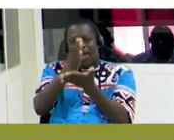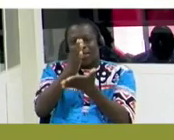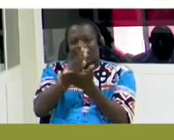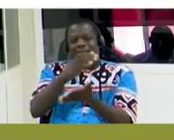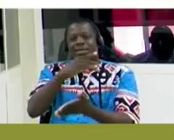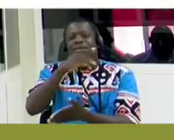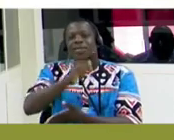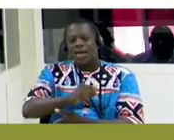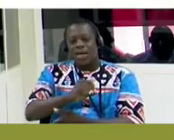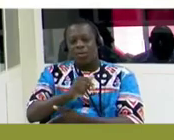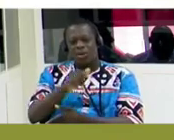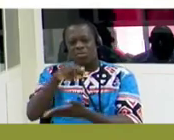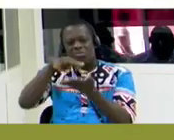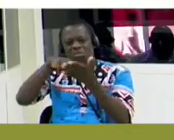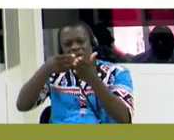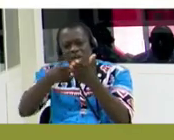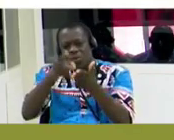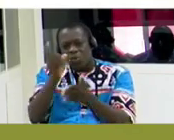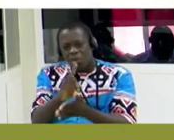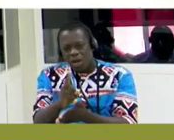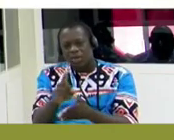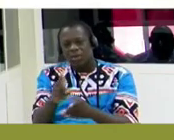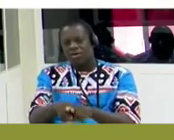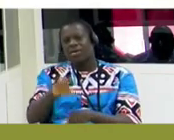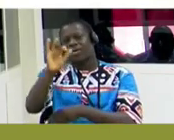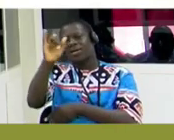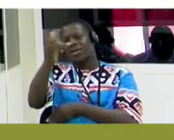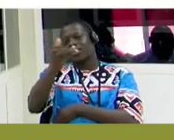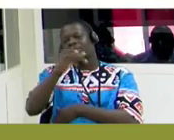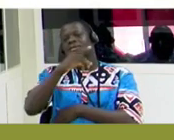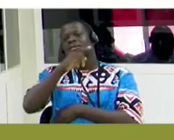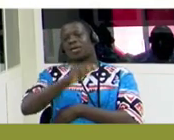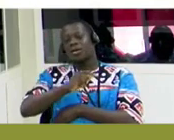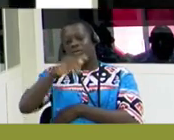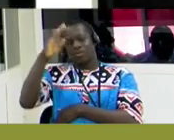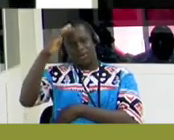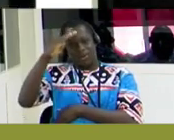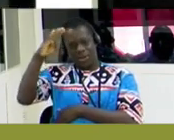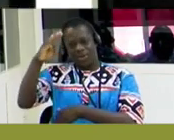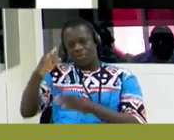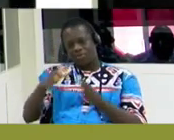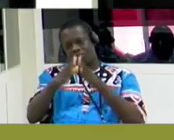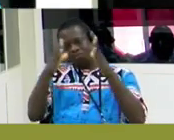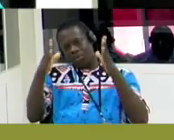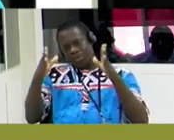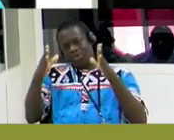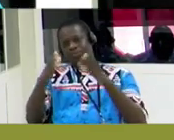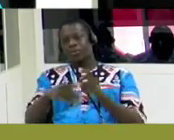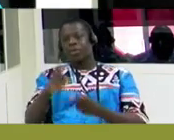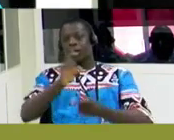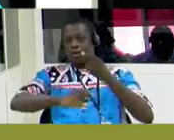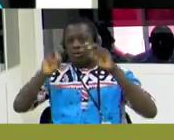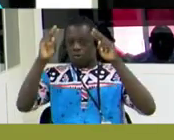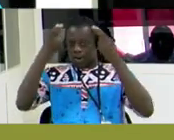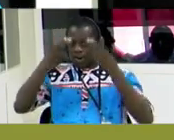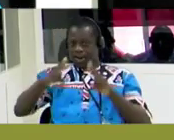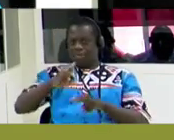again? Yes, sir. Thank you very much. Could you confirm also